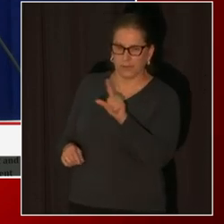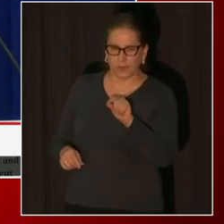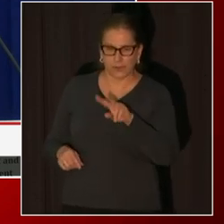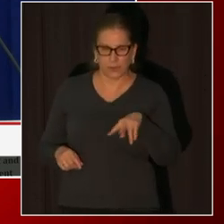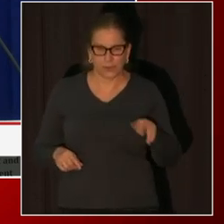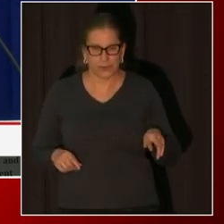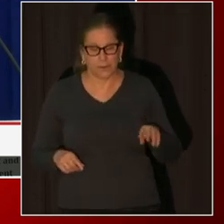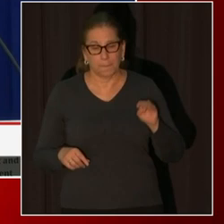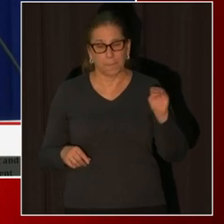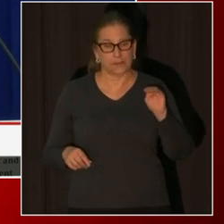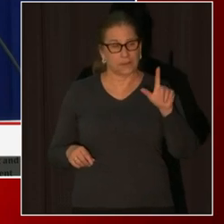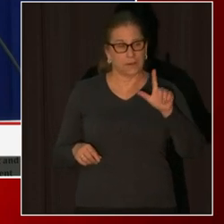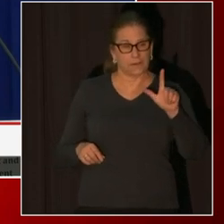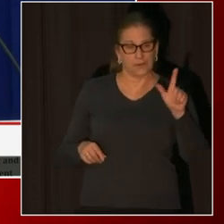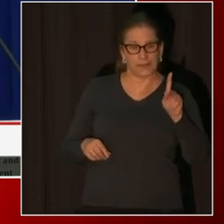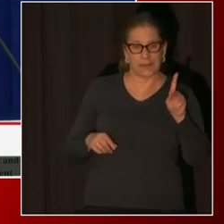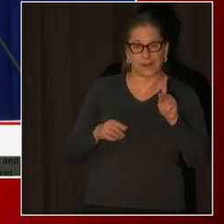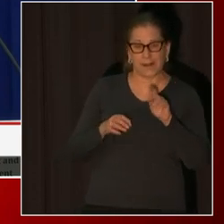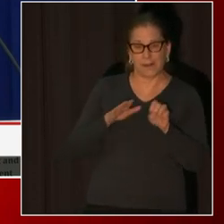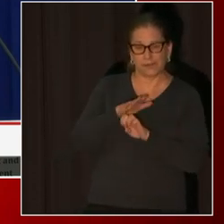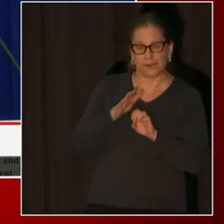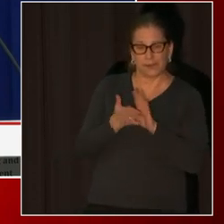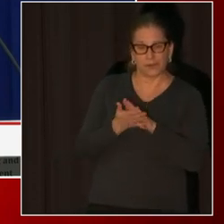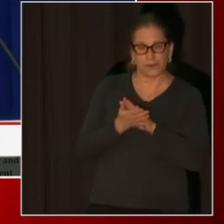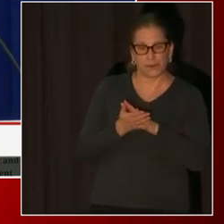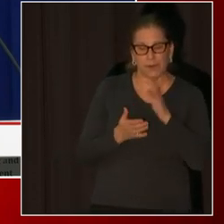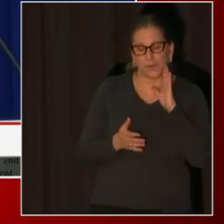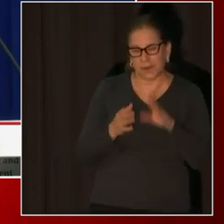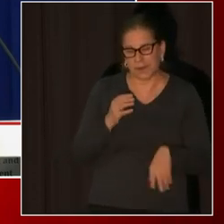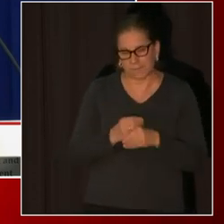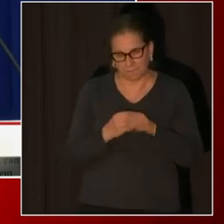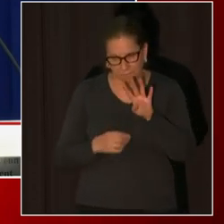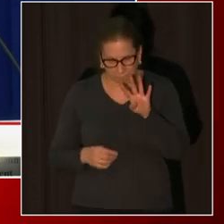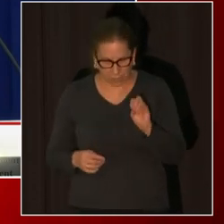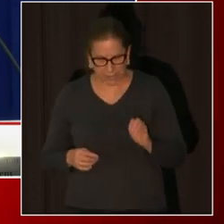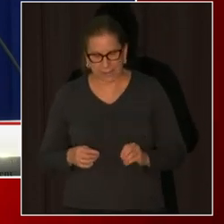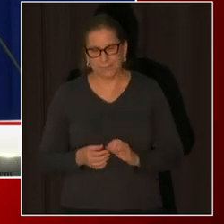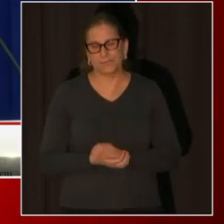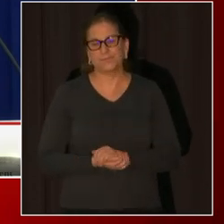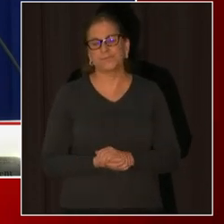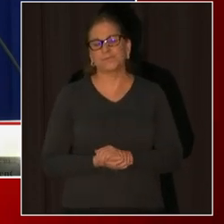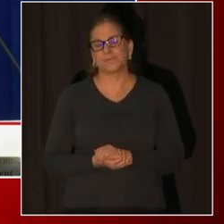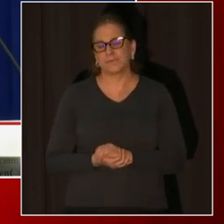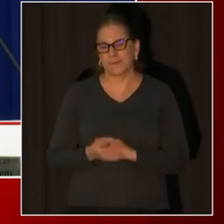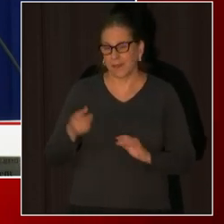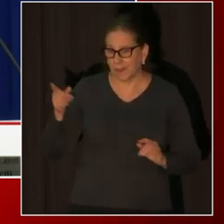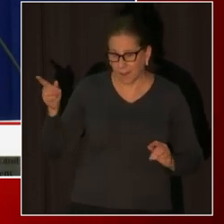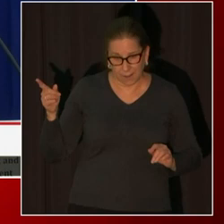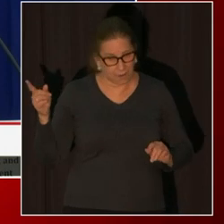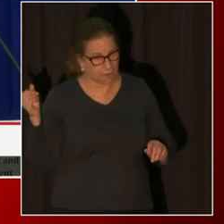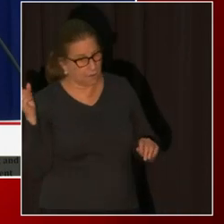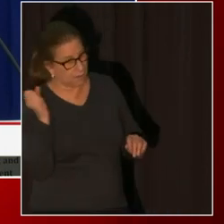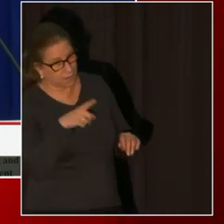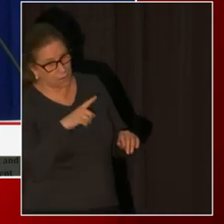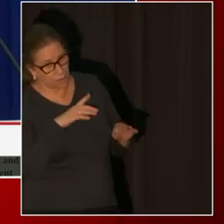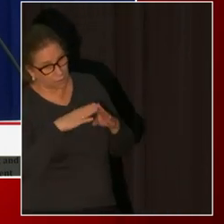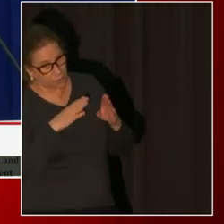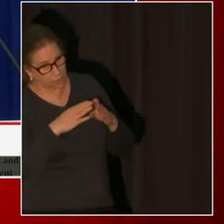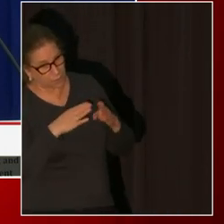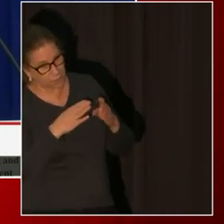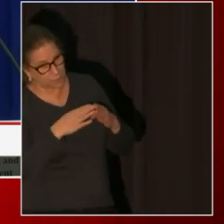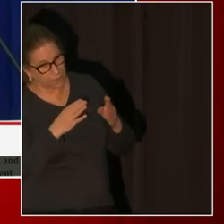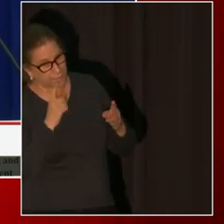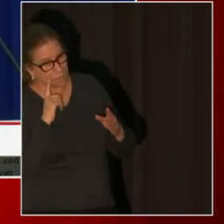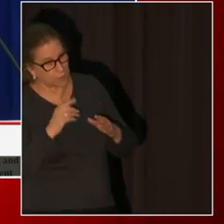add 40 slots in 2022. And we can provide you a breakdown of all 17. Those are 0 to 3